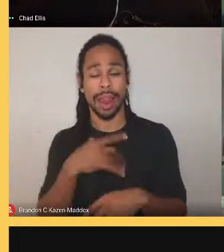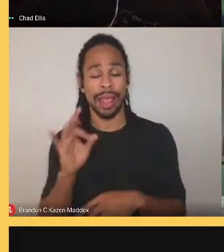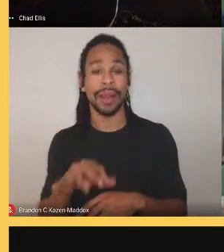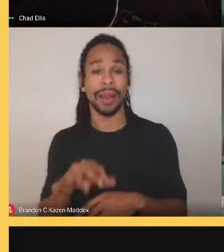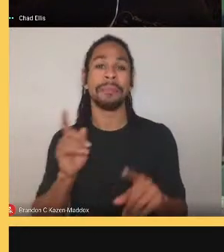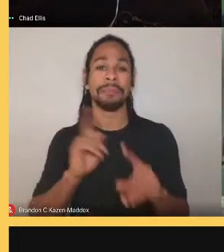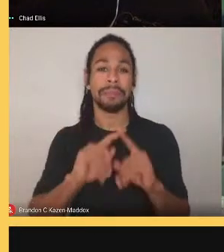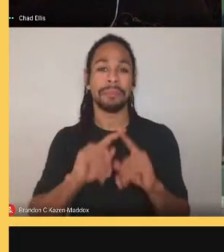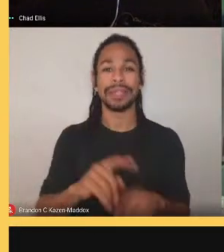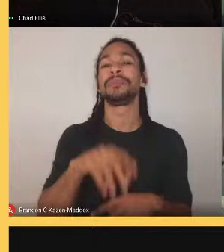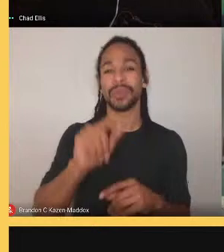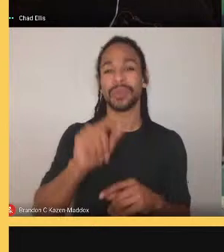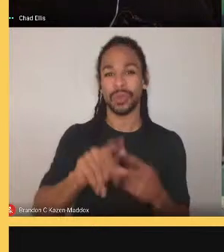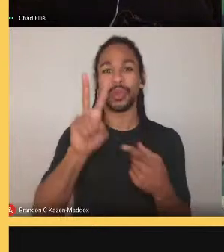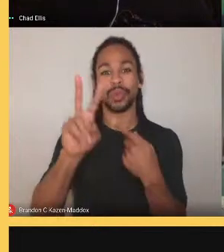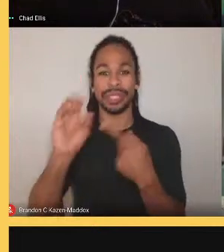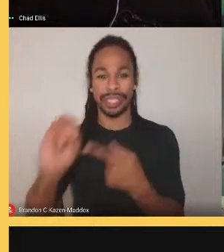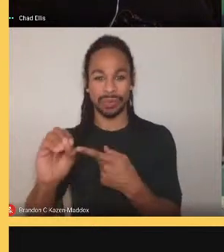Thank you.